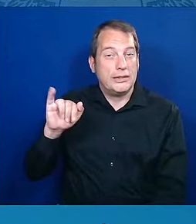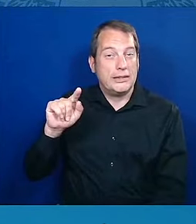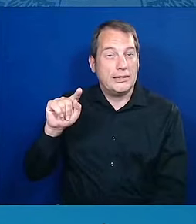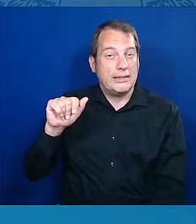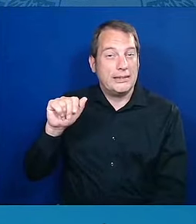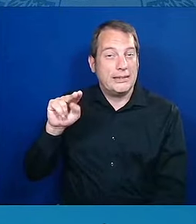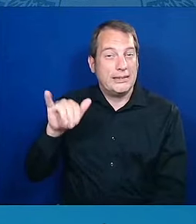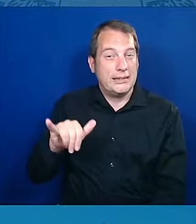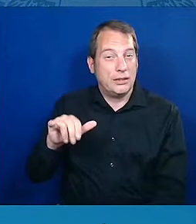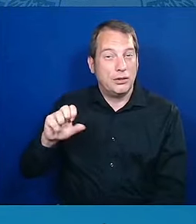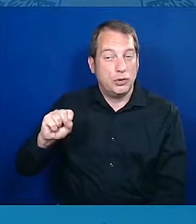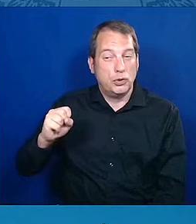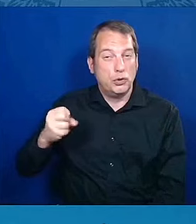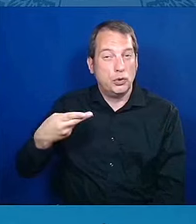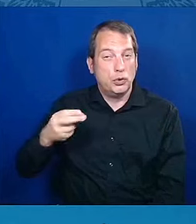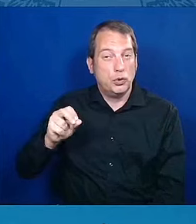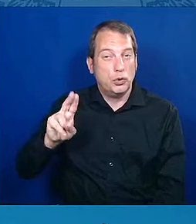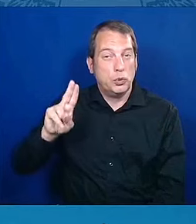Vice President.